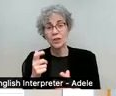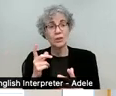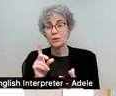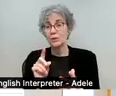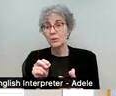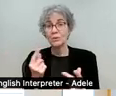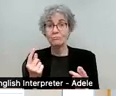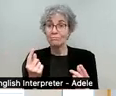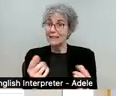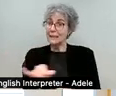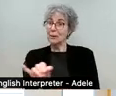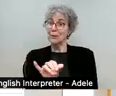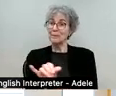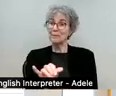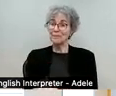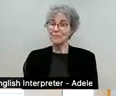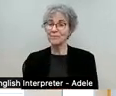similar.